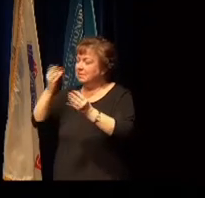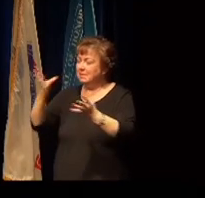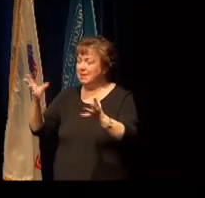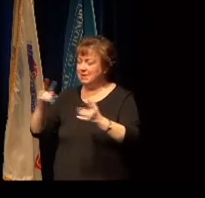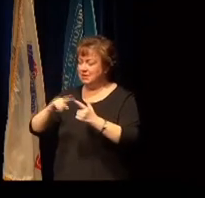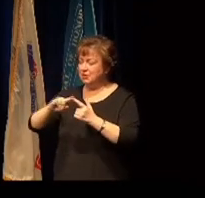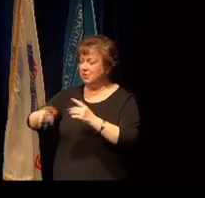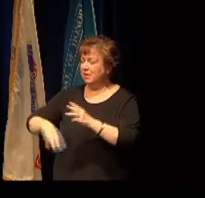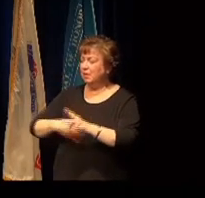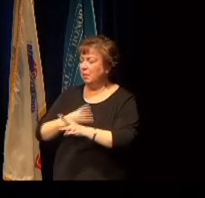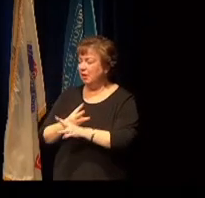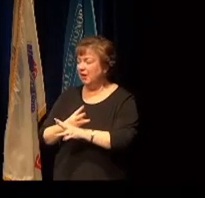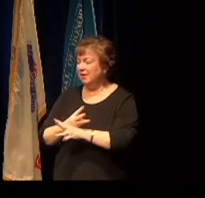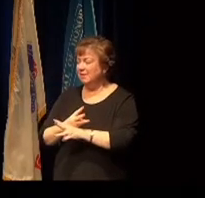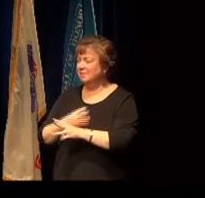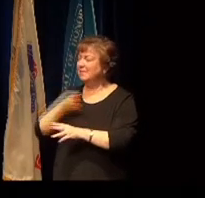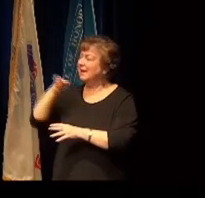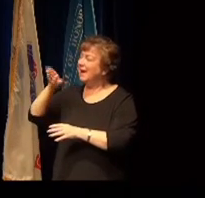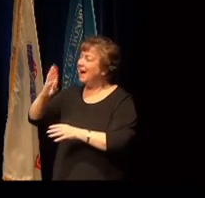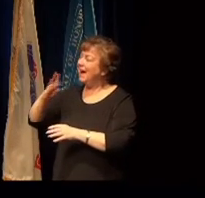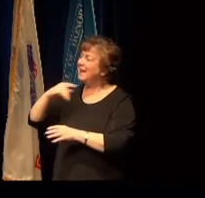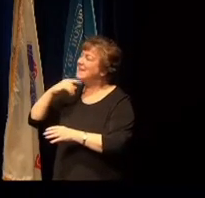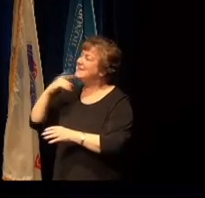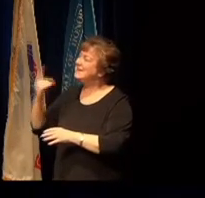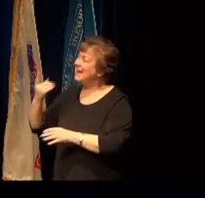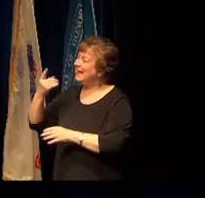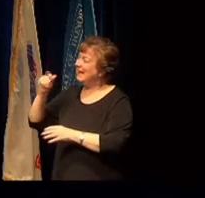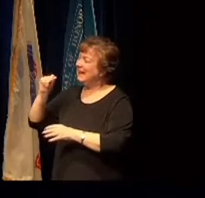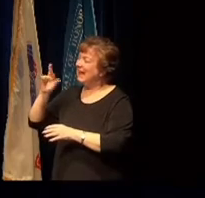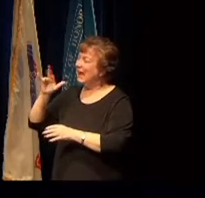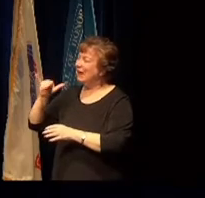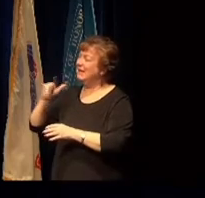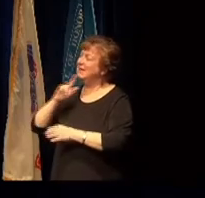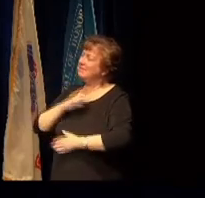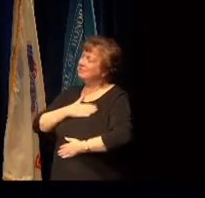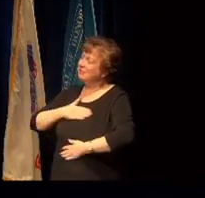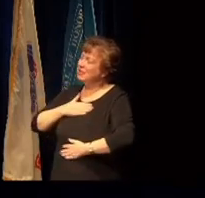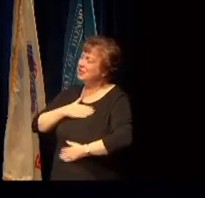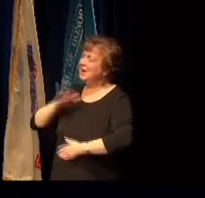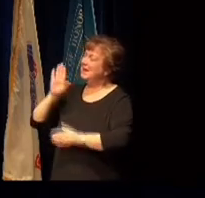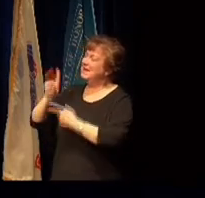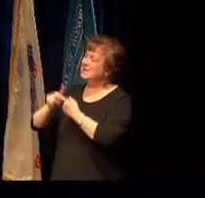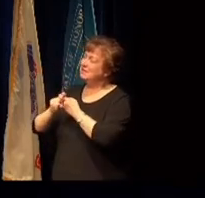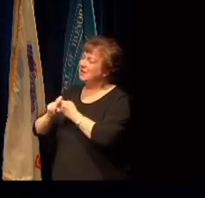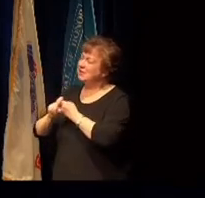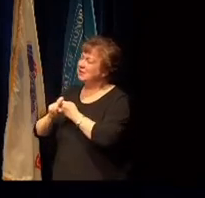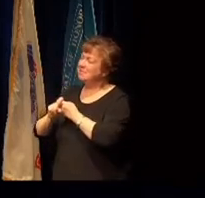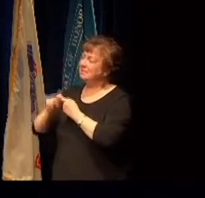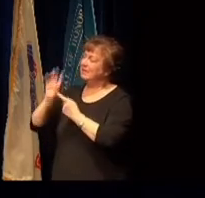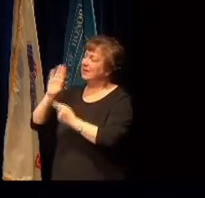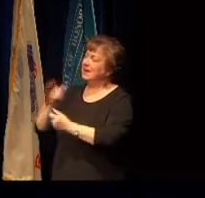God, tell Gary I'm so appreciative of his friendship and his love over the years.